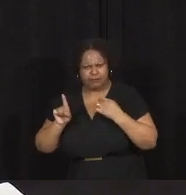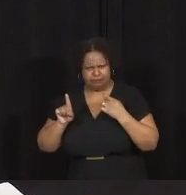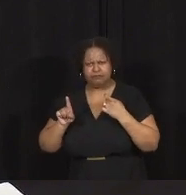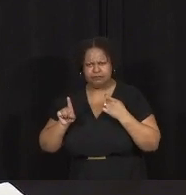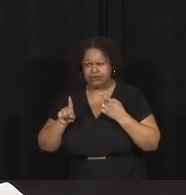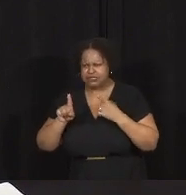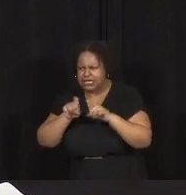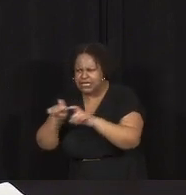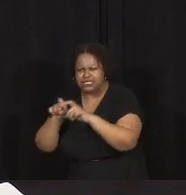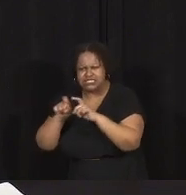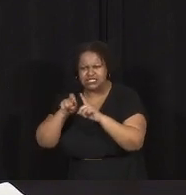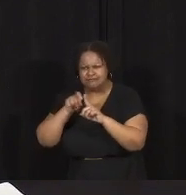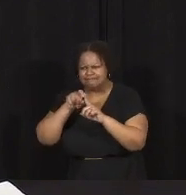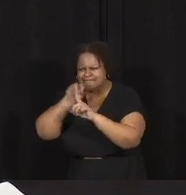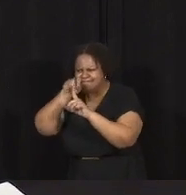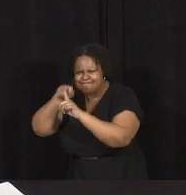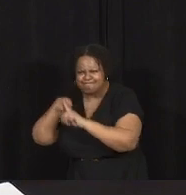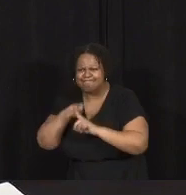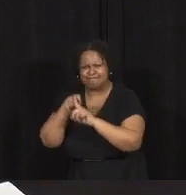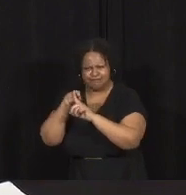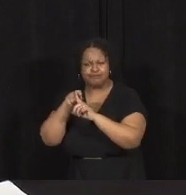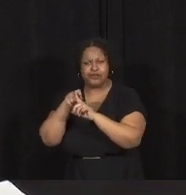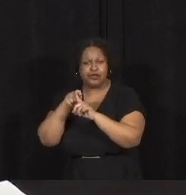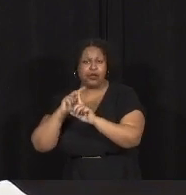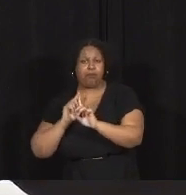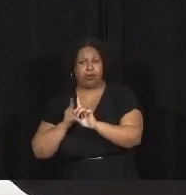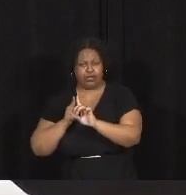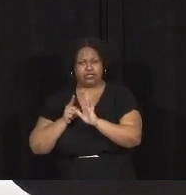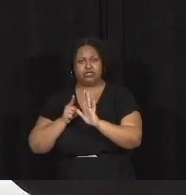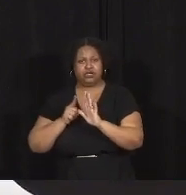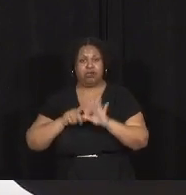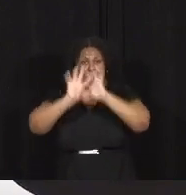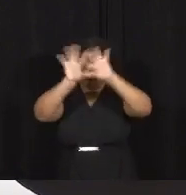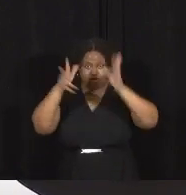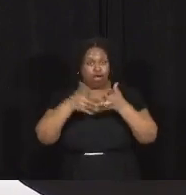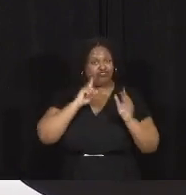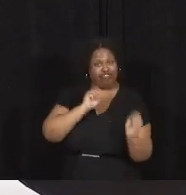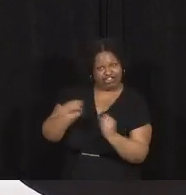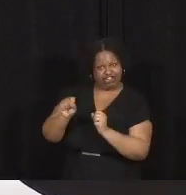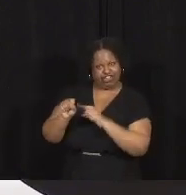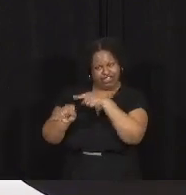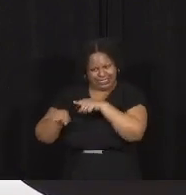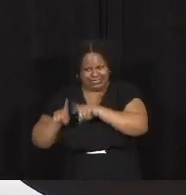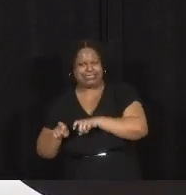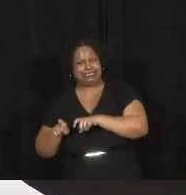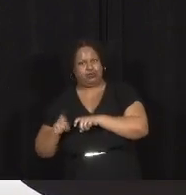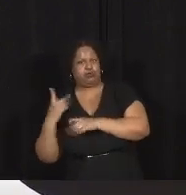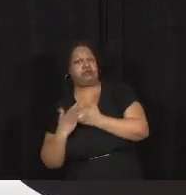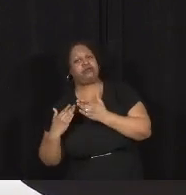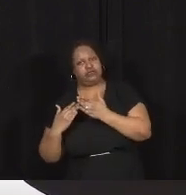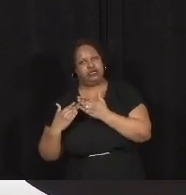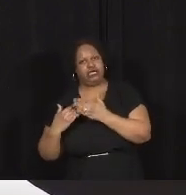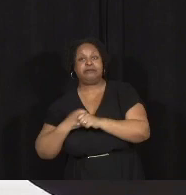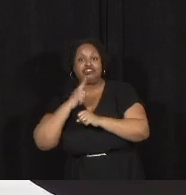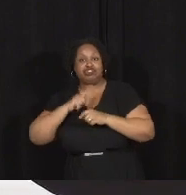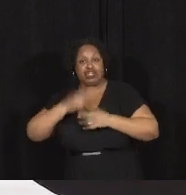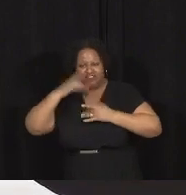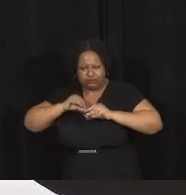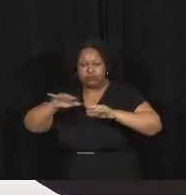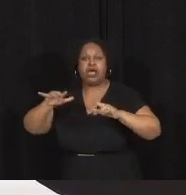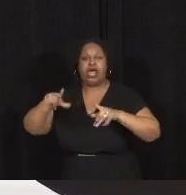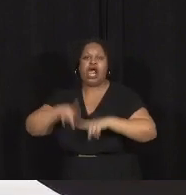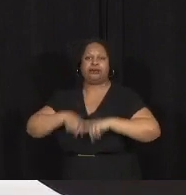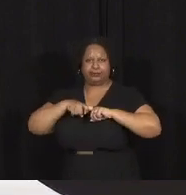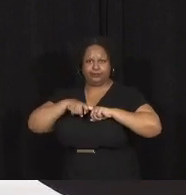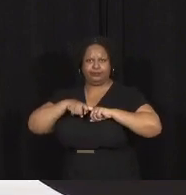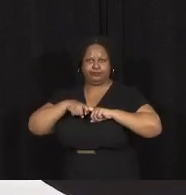a subcomponent of our strategy to drive down the infection. Future measures